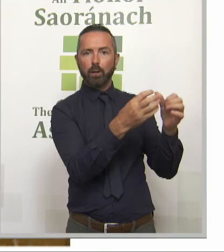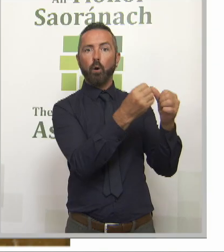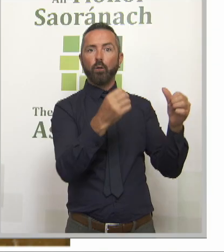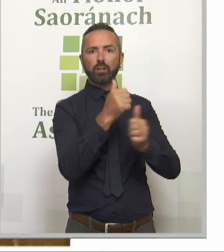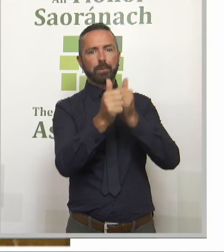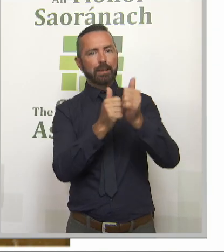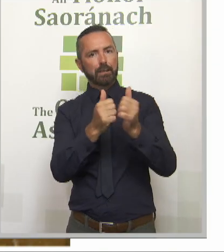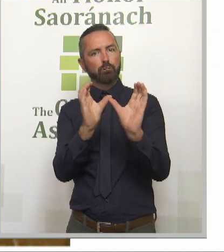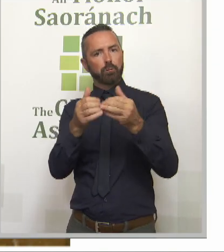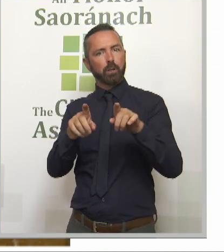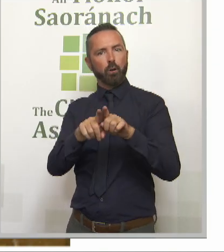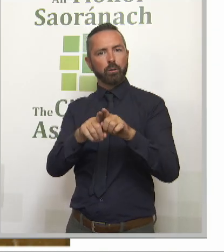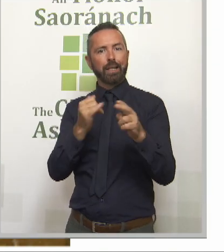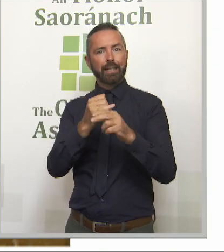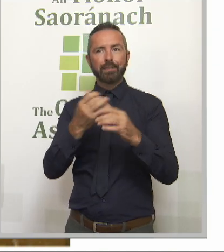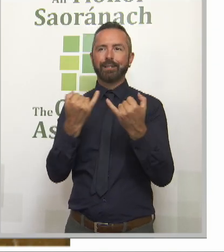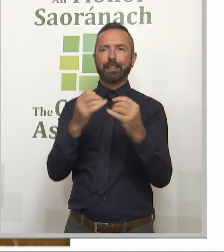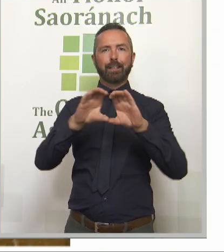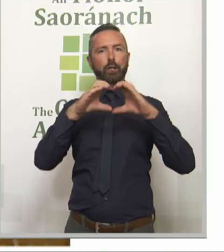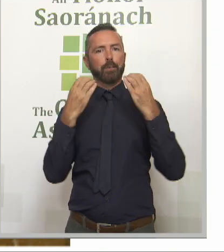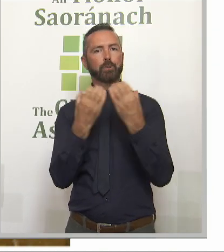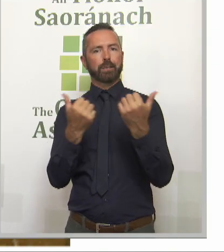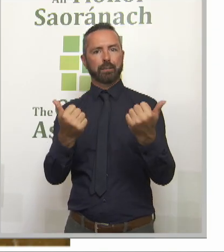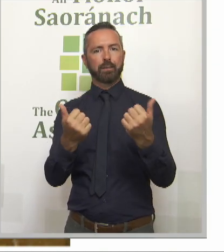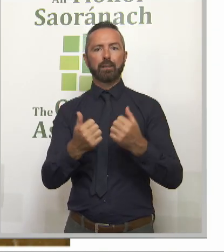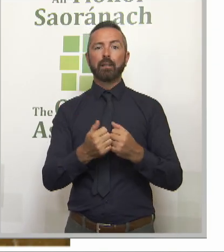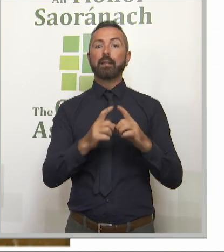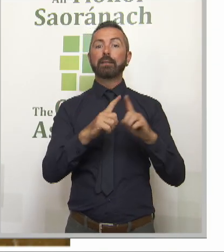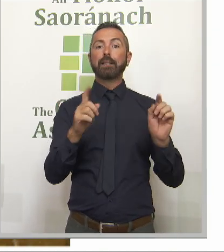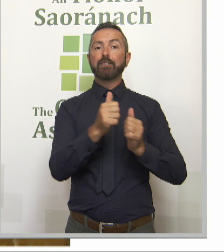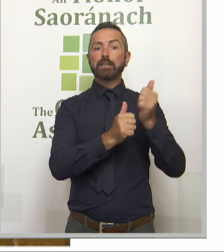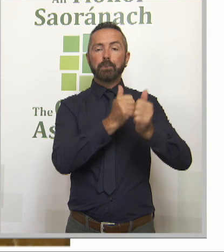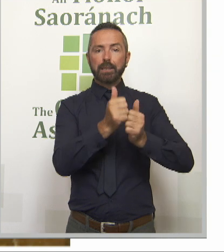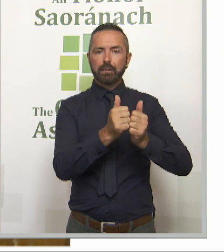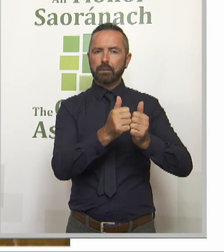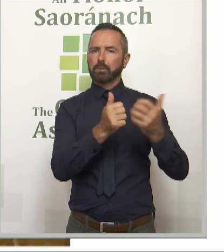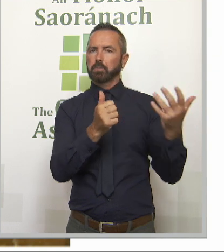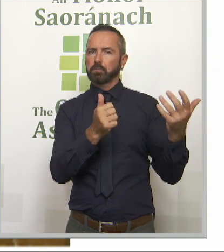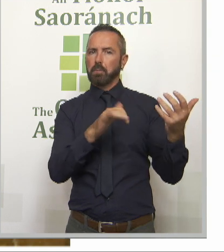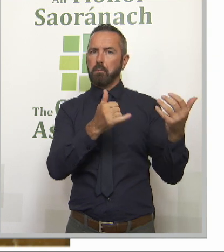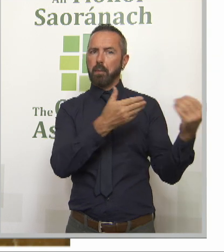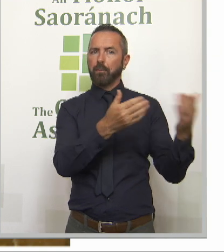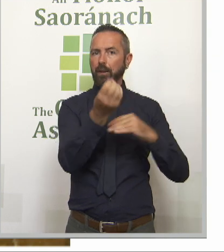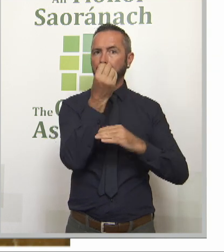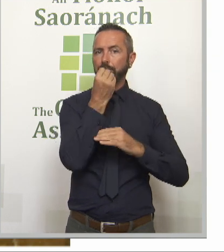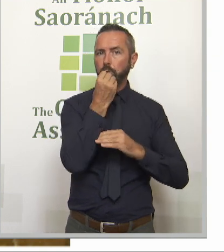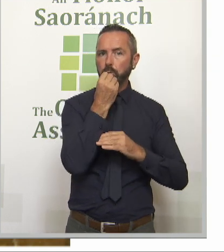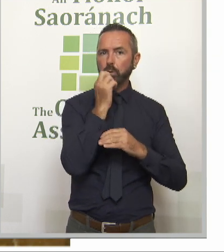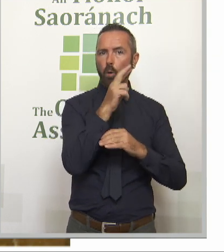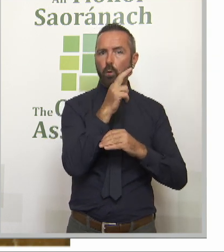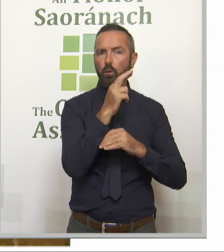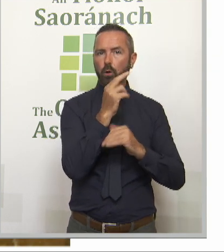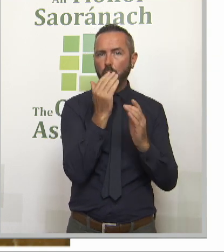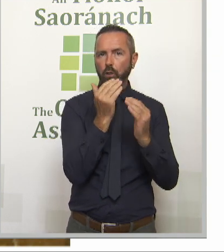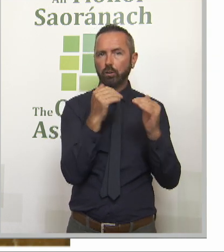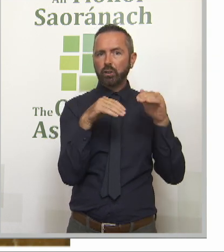species as part of a community. So different species may provide food or habitat,